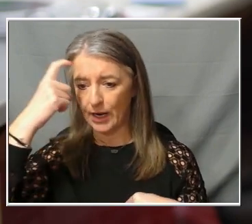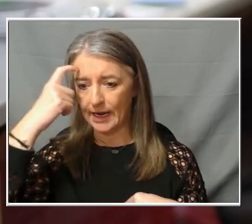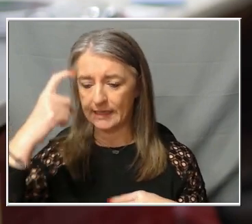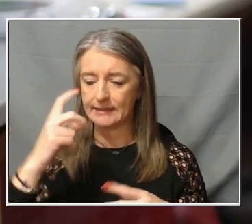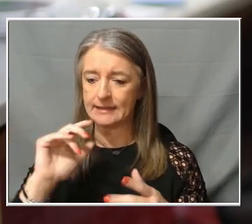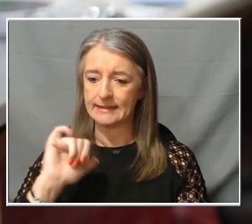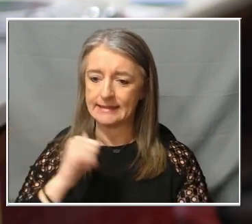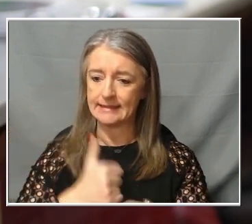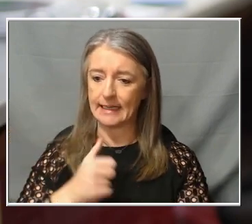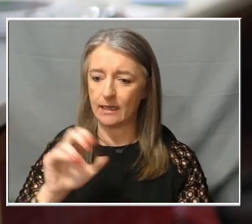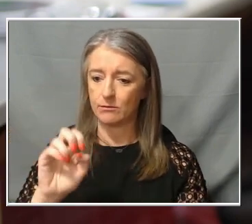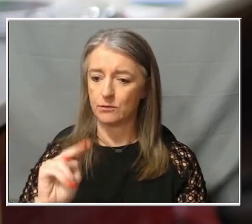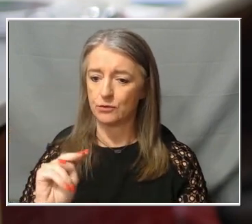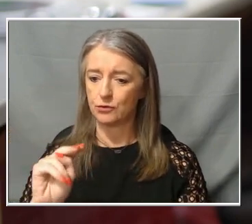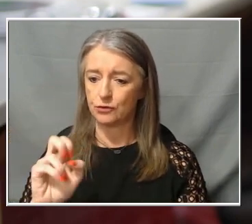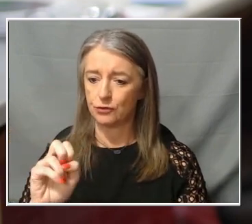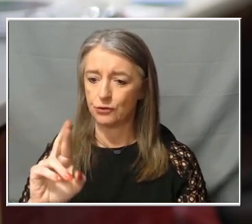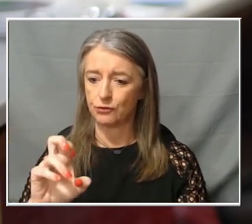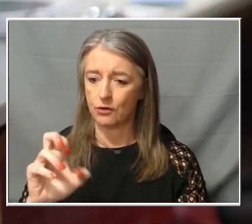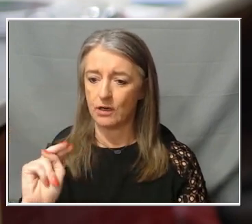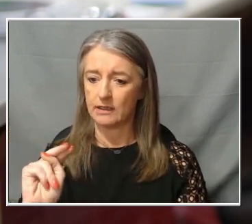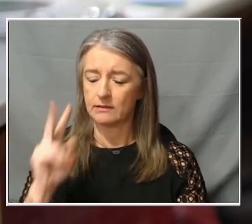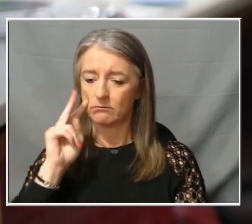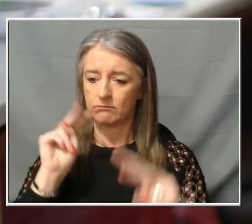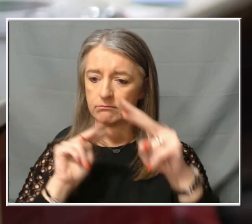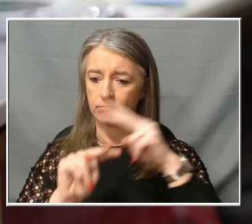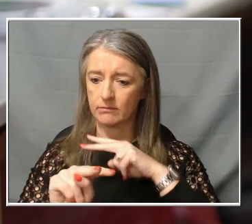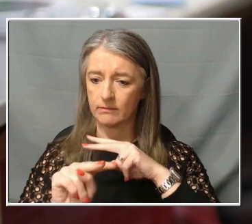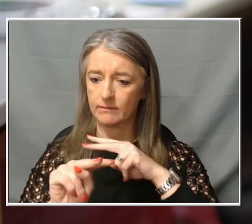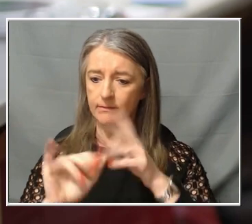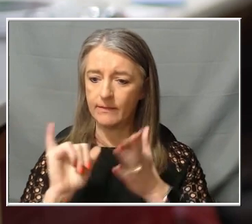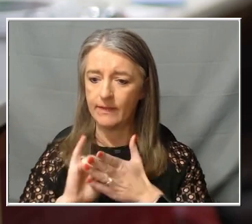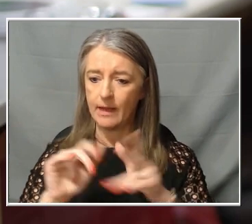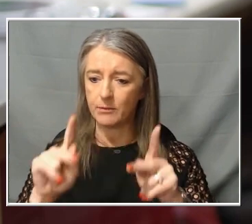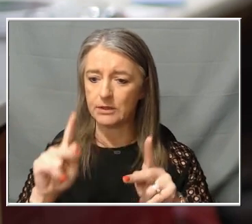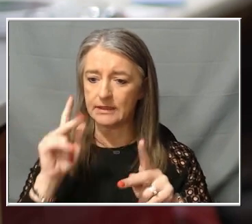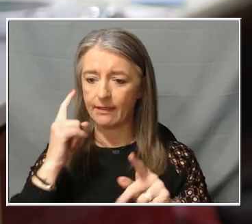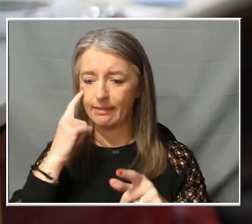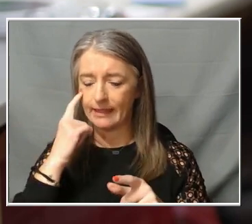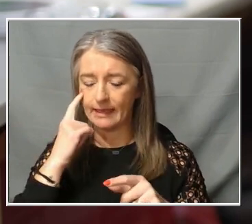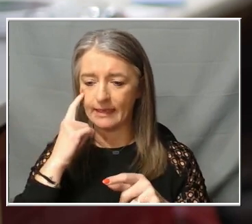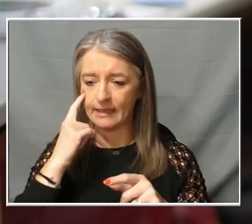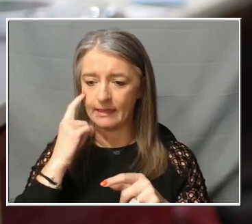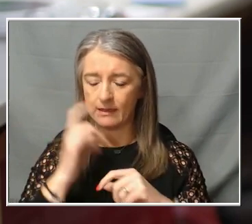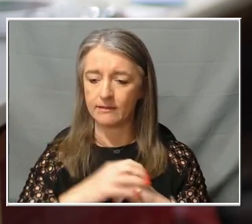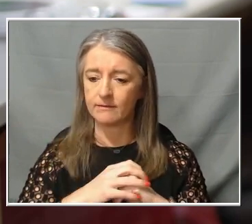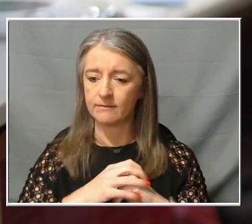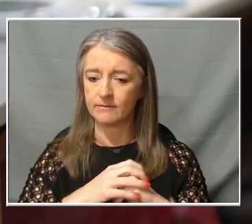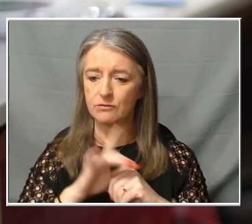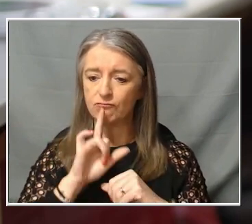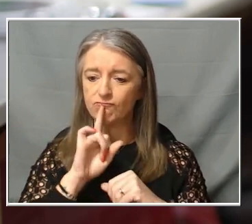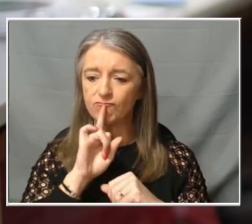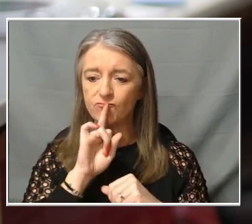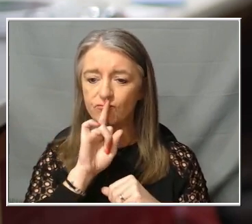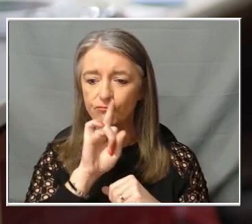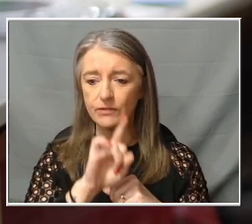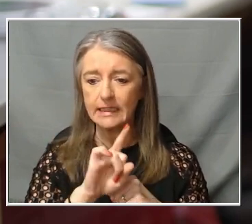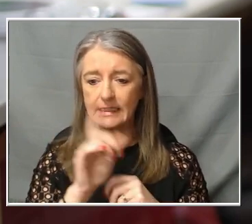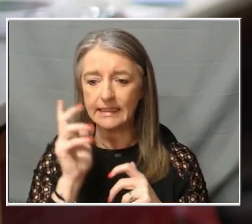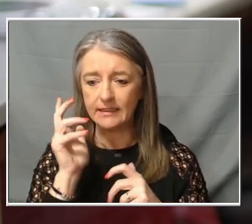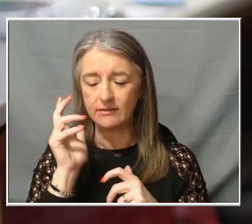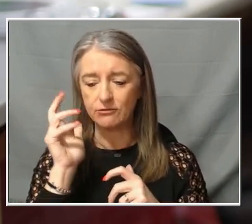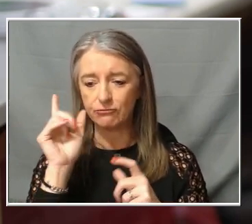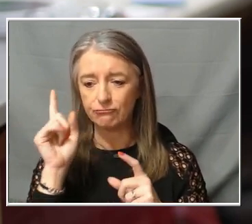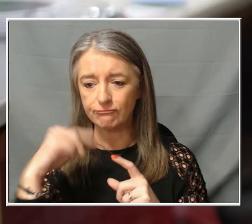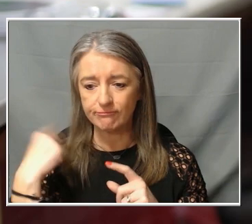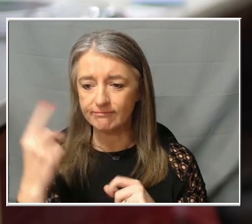and we can predict what the person is thinking. And if you think about it, that's really mind-boggling. What it means